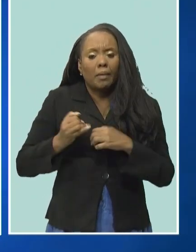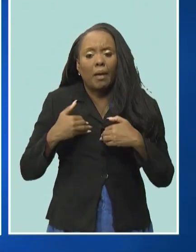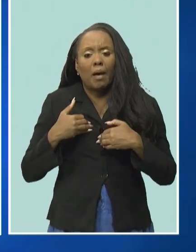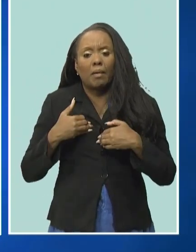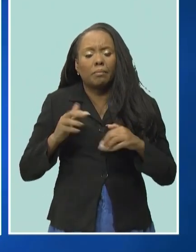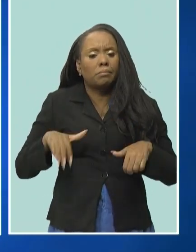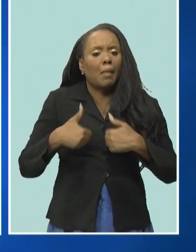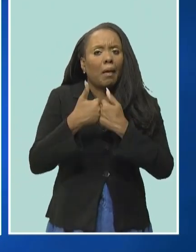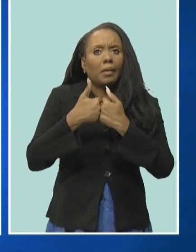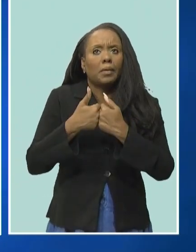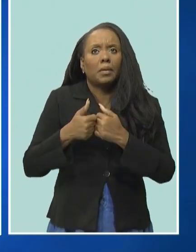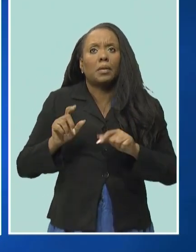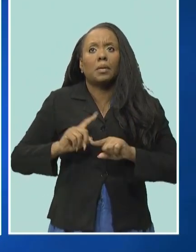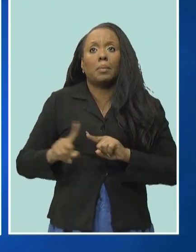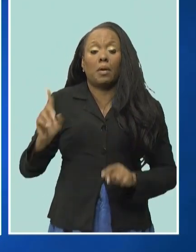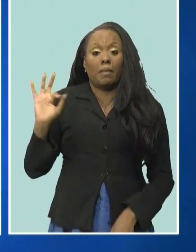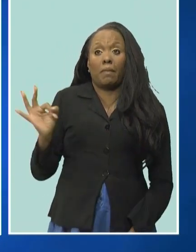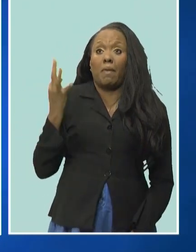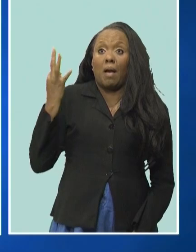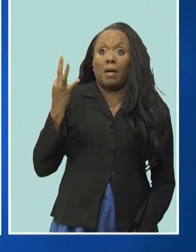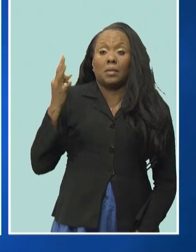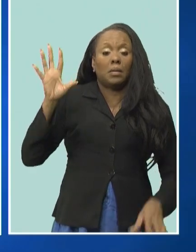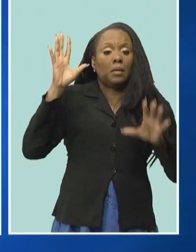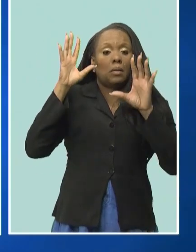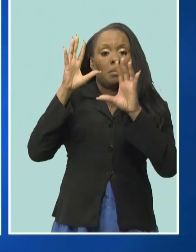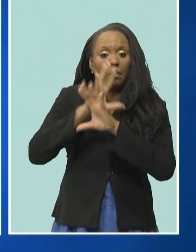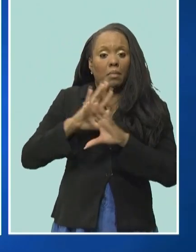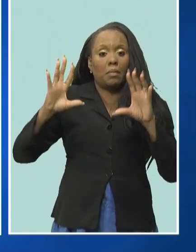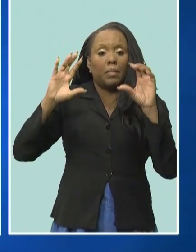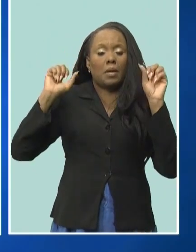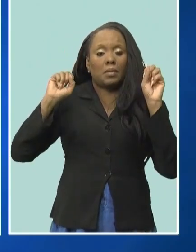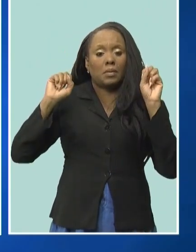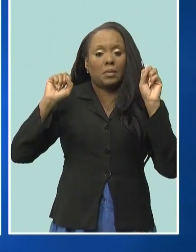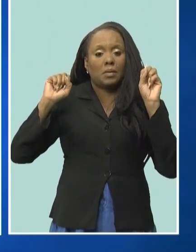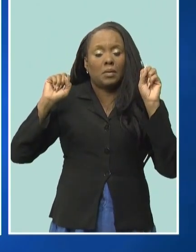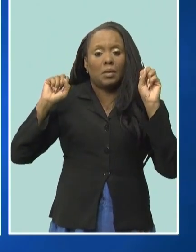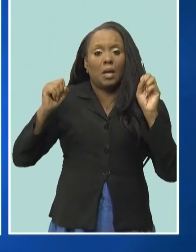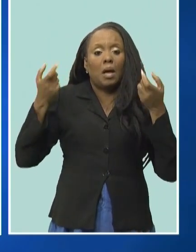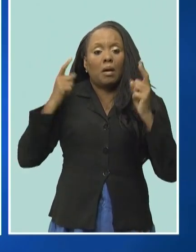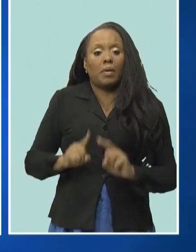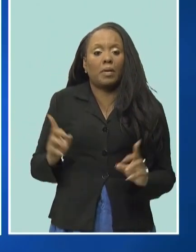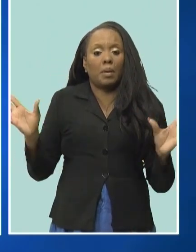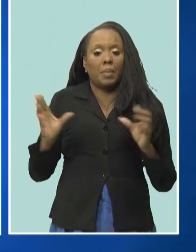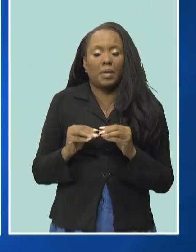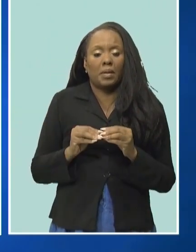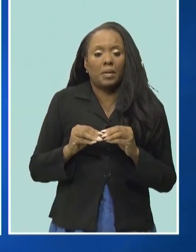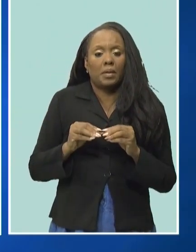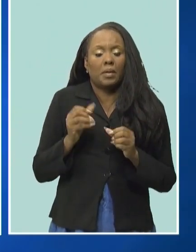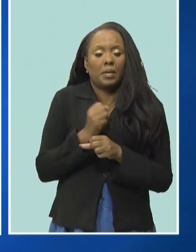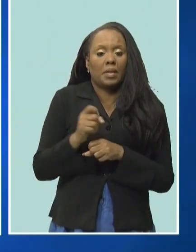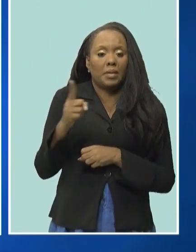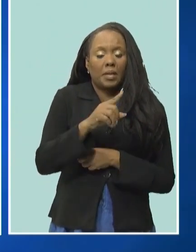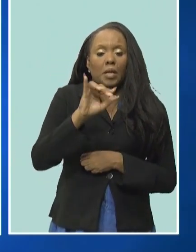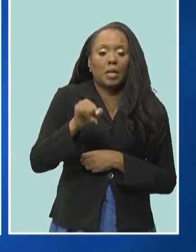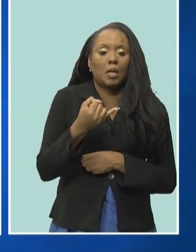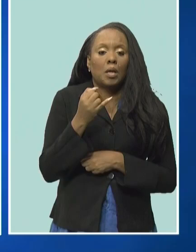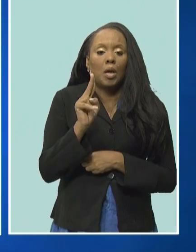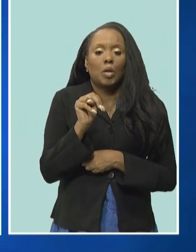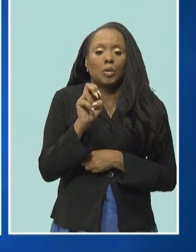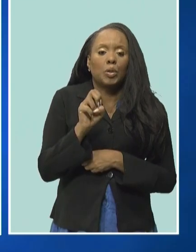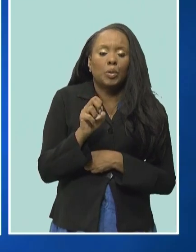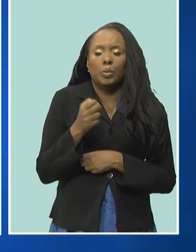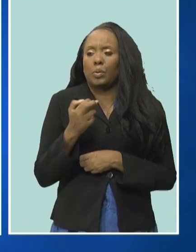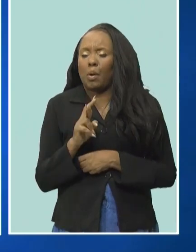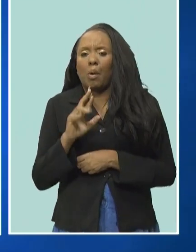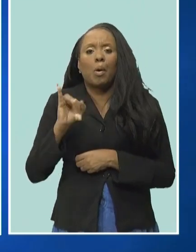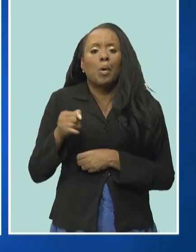France's President Emmanuel Macron has agreed to a summit in June or July. The focus will be on changing the basis on